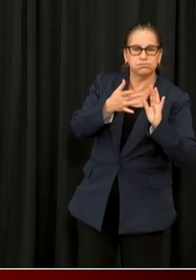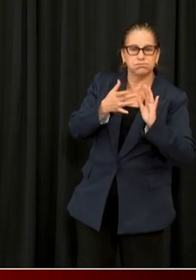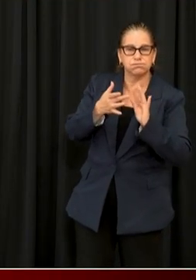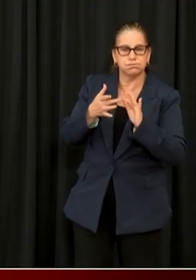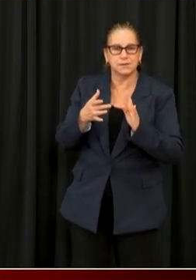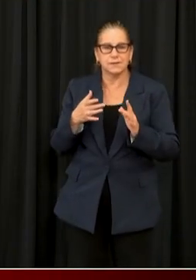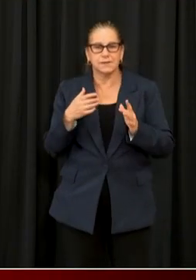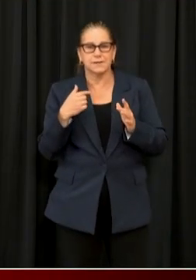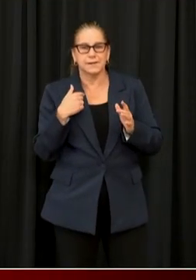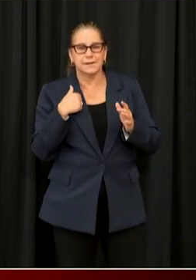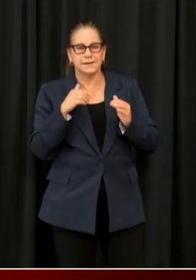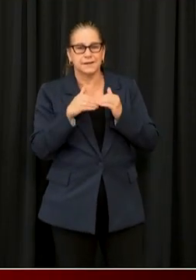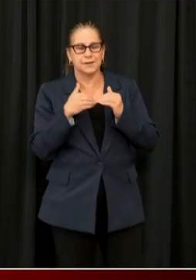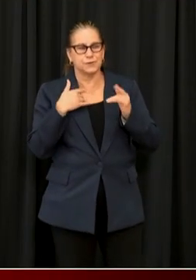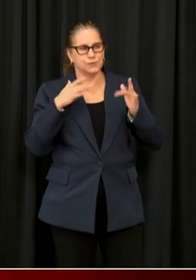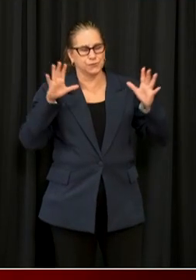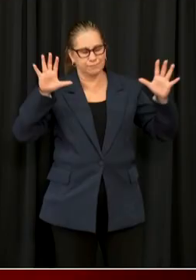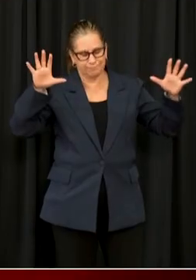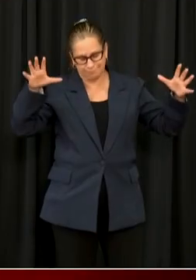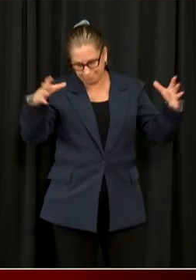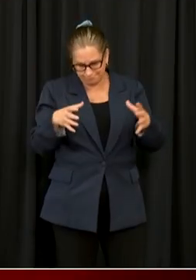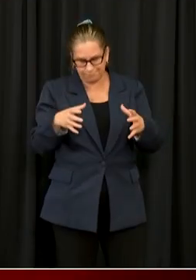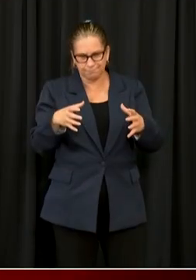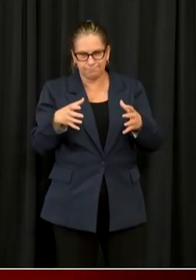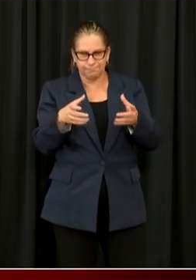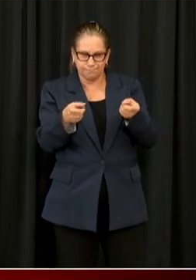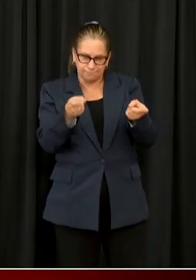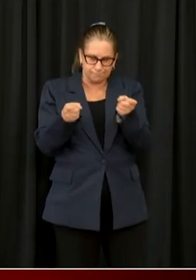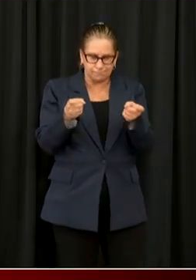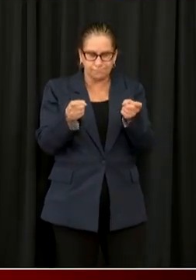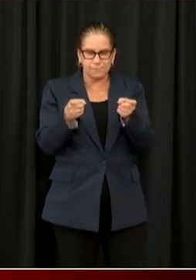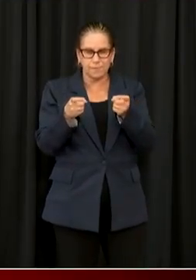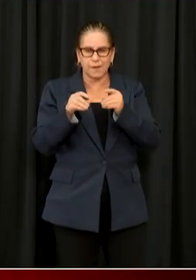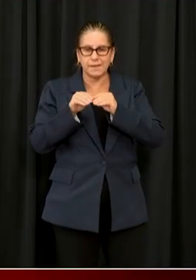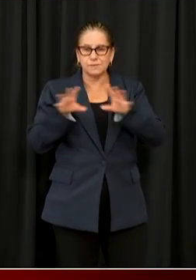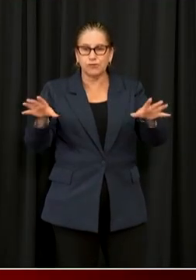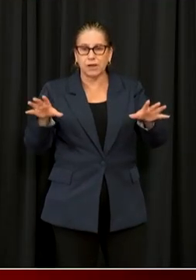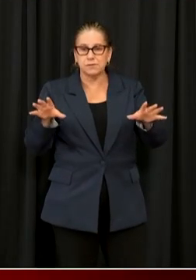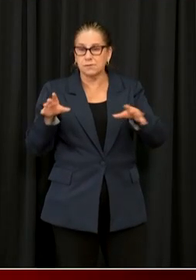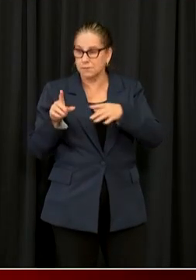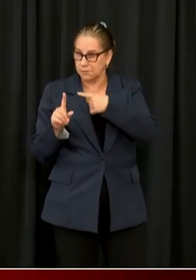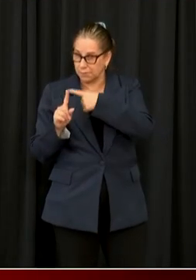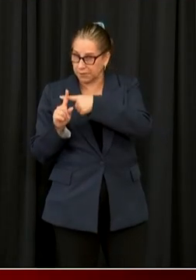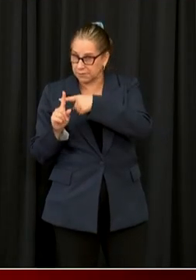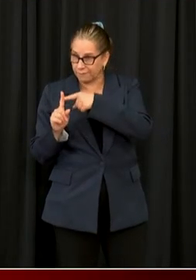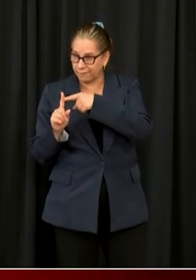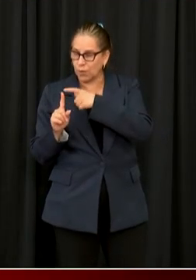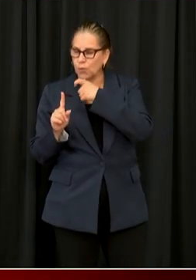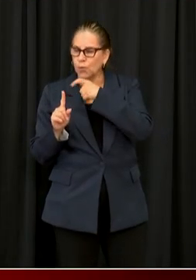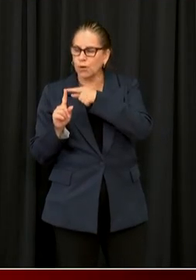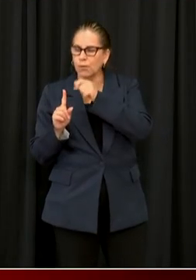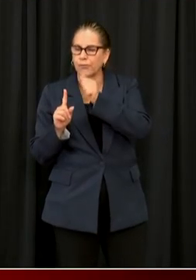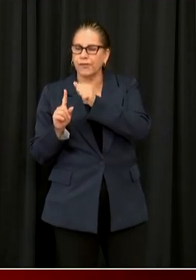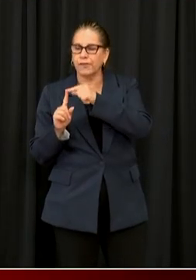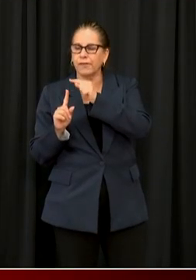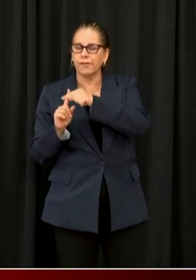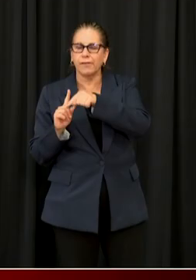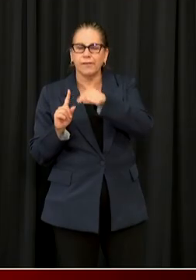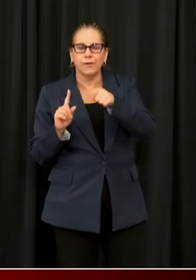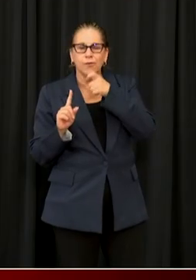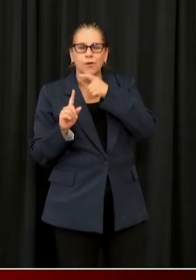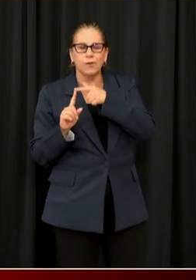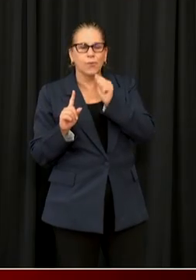who we know are positive and the people who we know have been exposed to them, and making sure that they get the right information and that